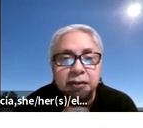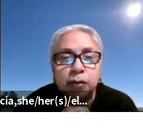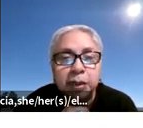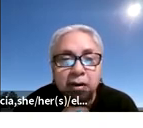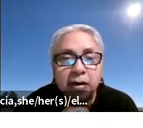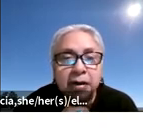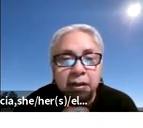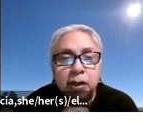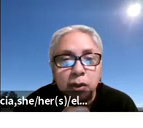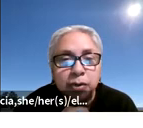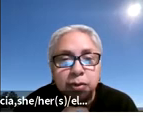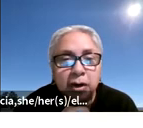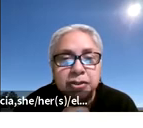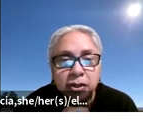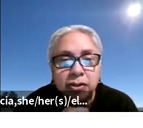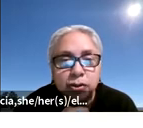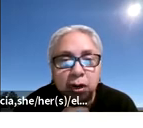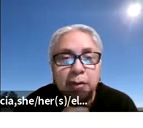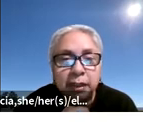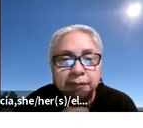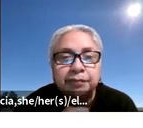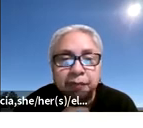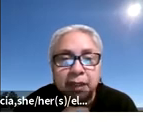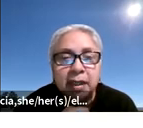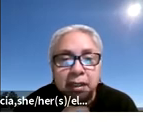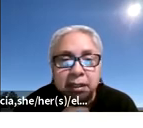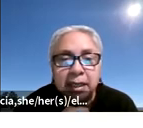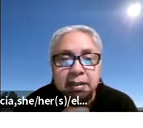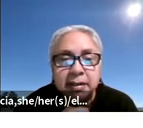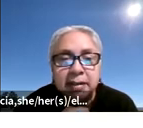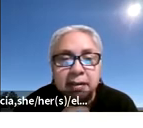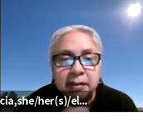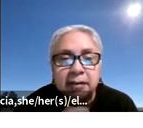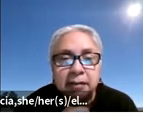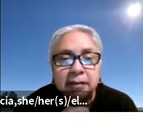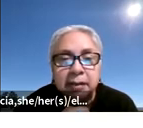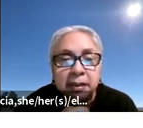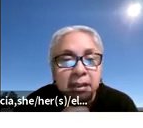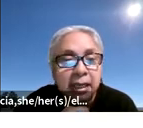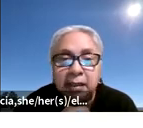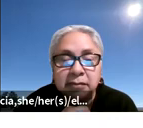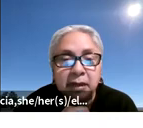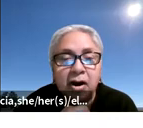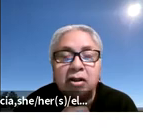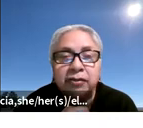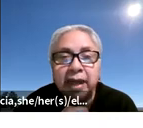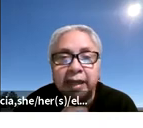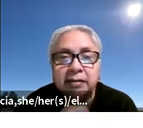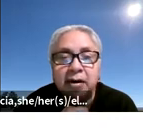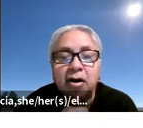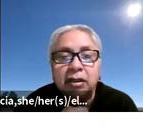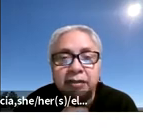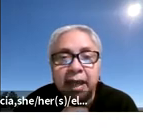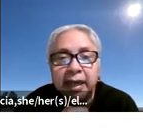sexual assault will be hard with regards to the trauma. Yes. Yeah, all of